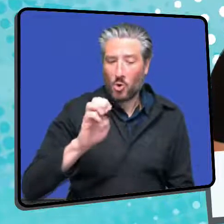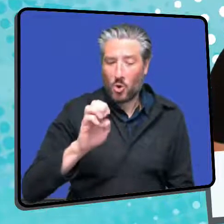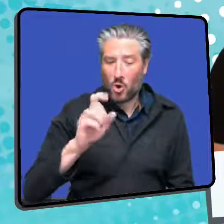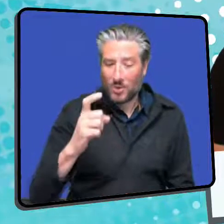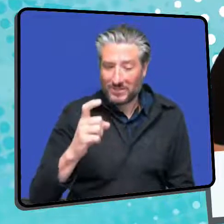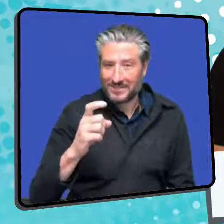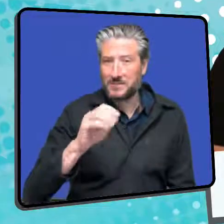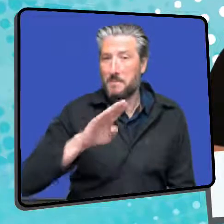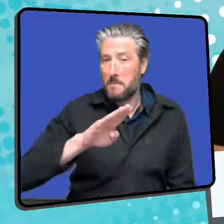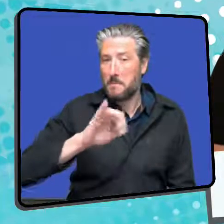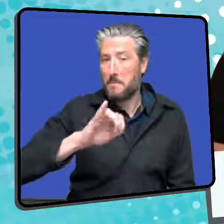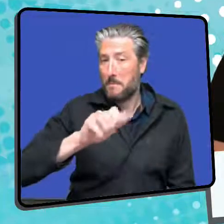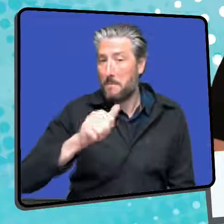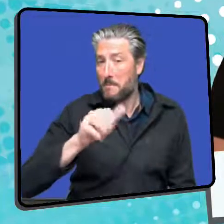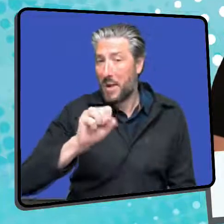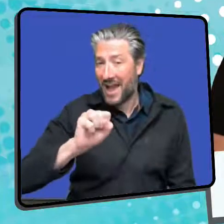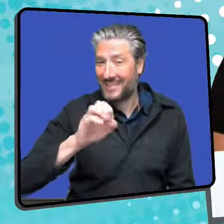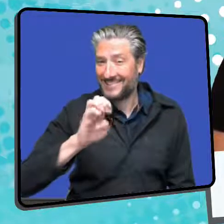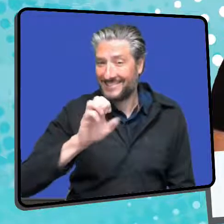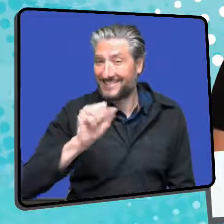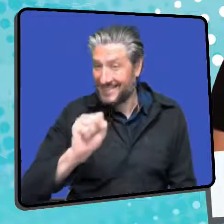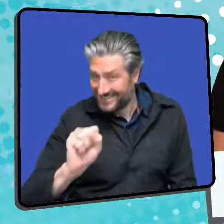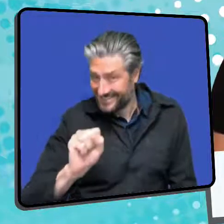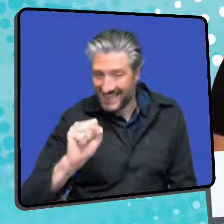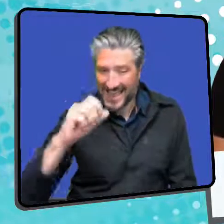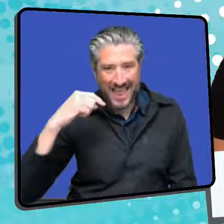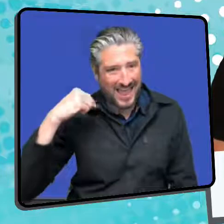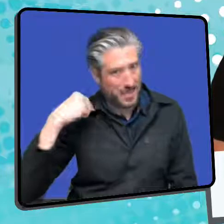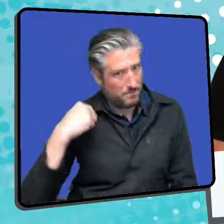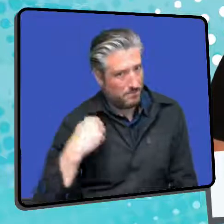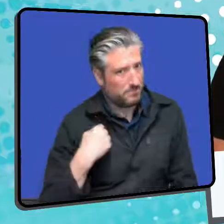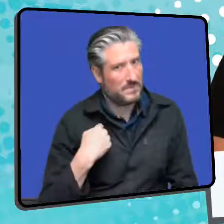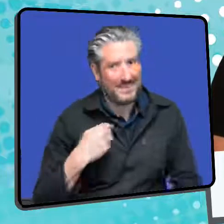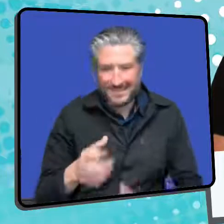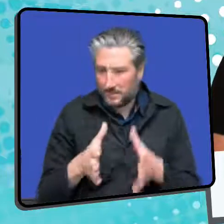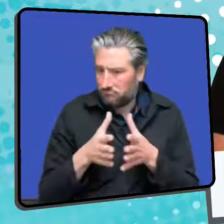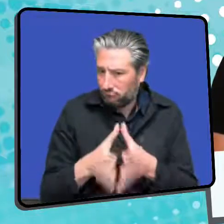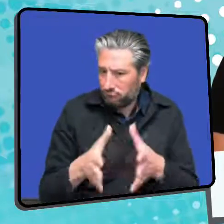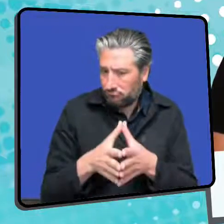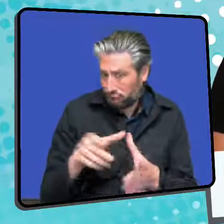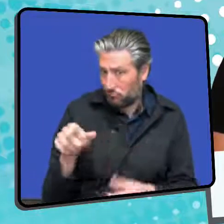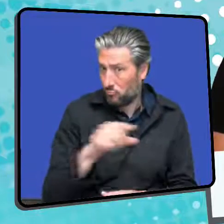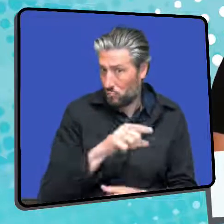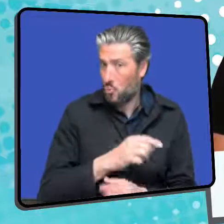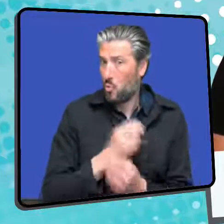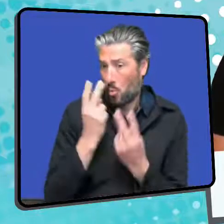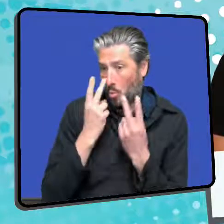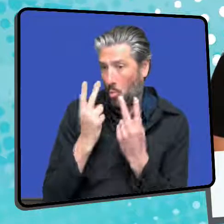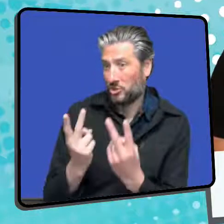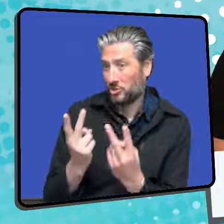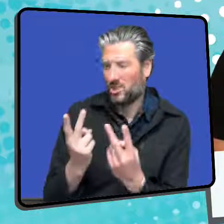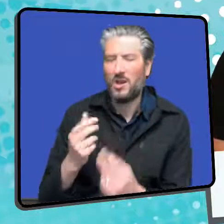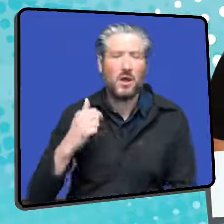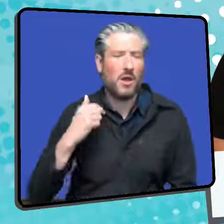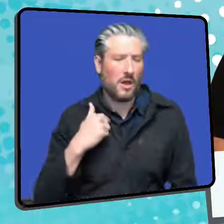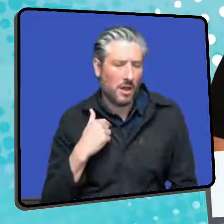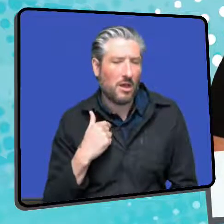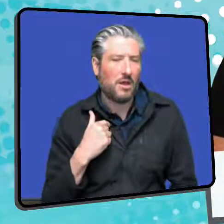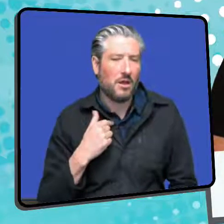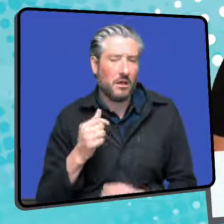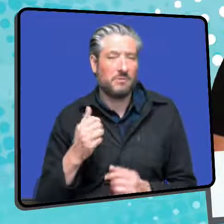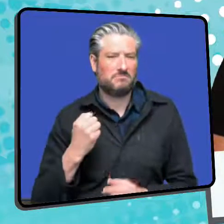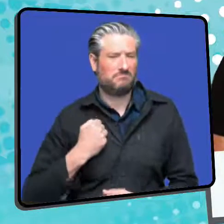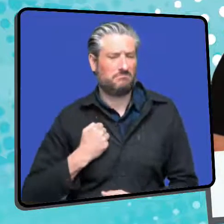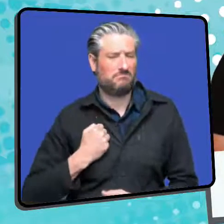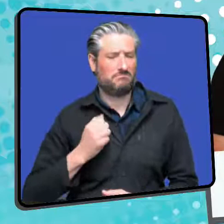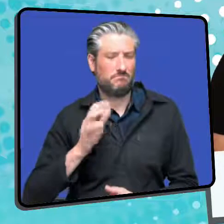over to you, Amy, like for the... Yeah, I will post a link also on the website, because it's a good